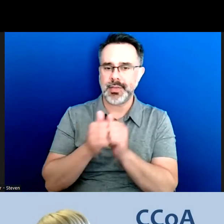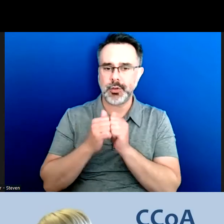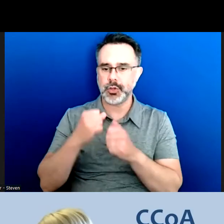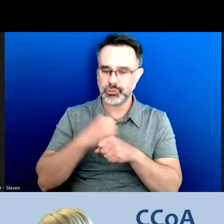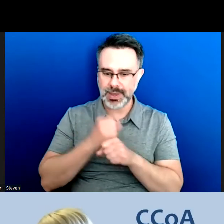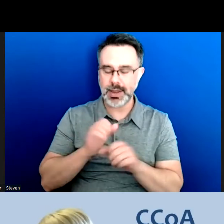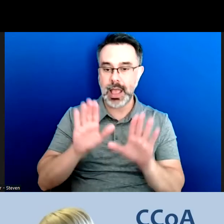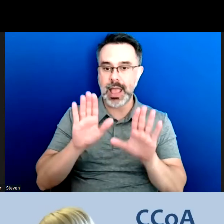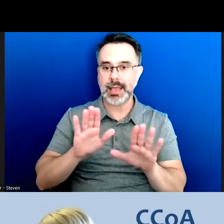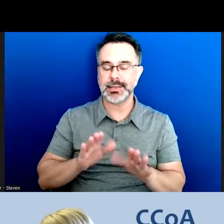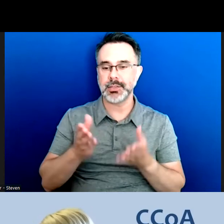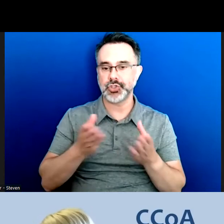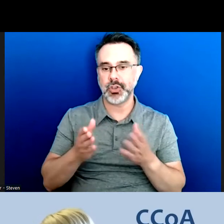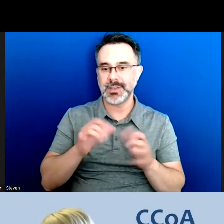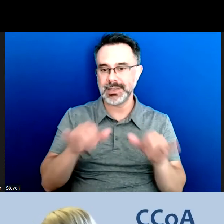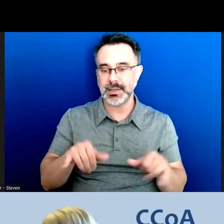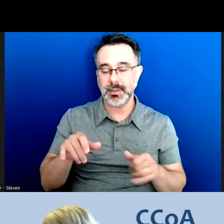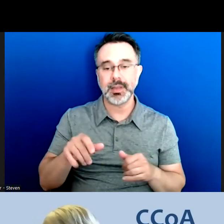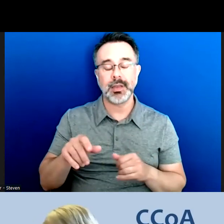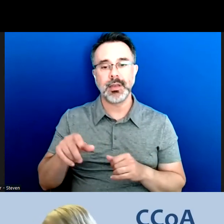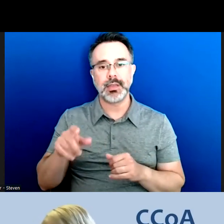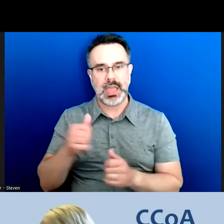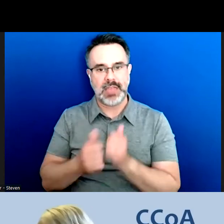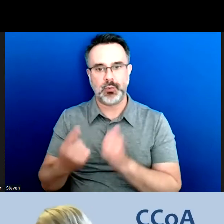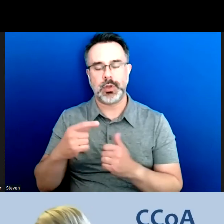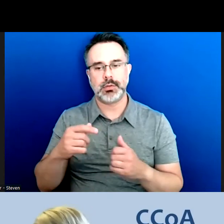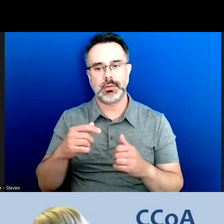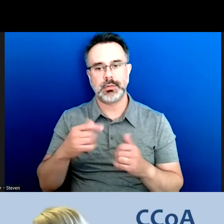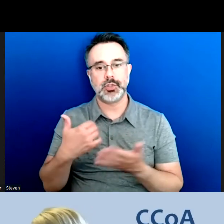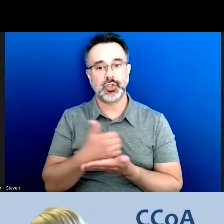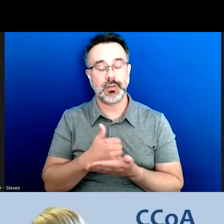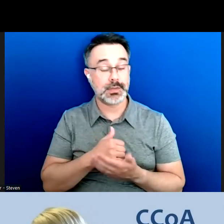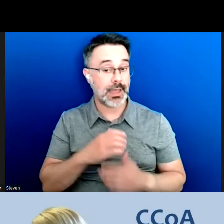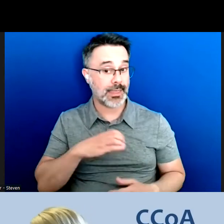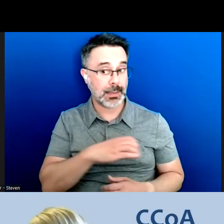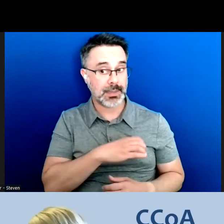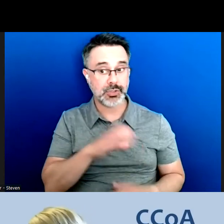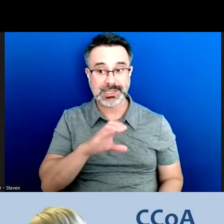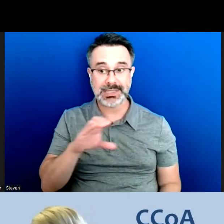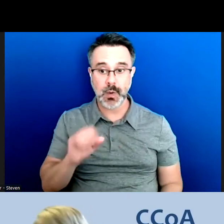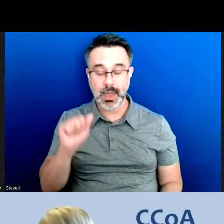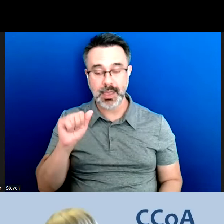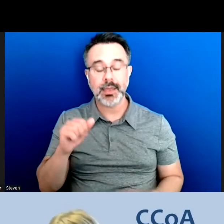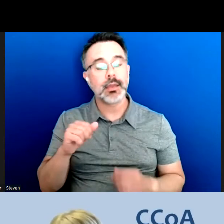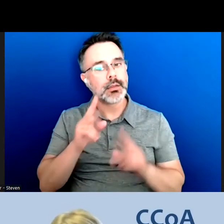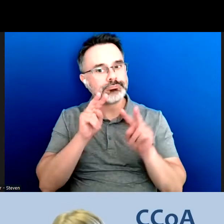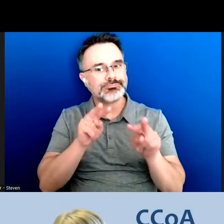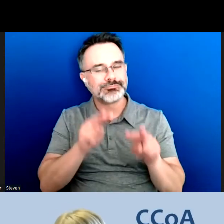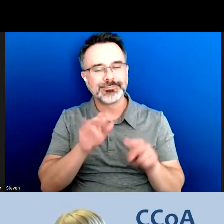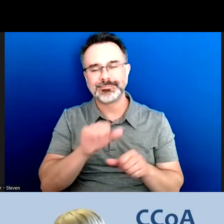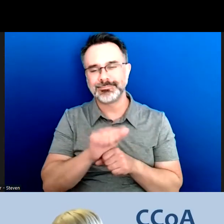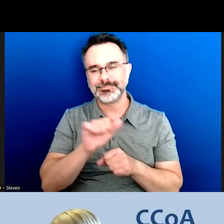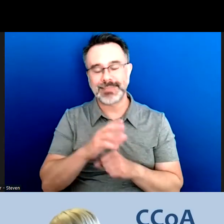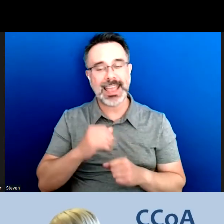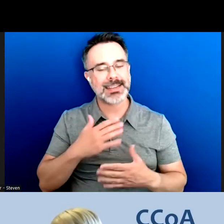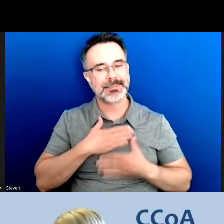system that our constituents deserve. So the Commission looks forward in continuing with this effort. And we're very, very pleased to